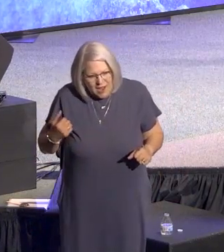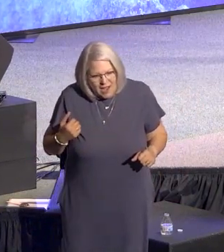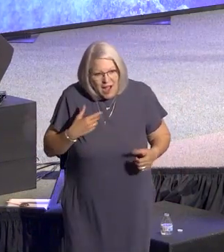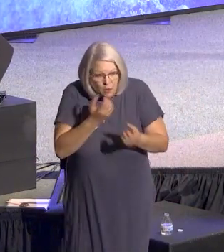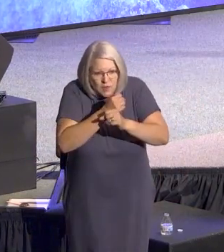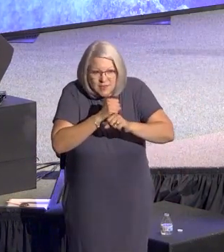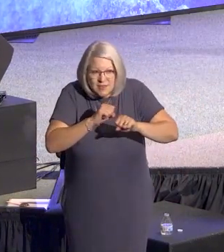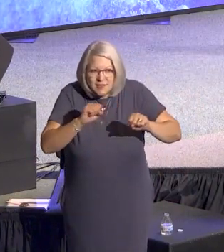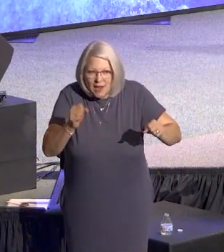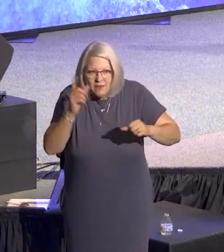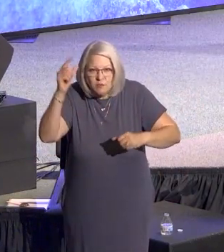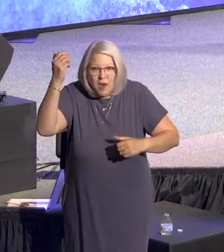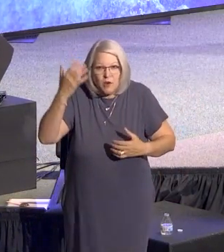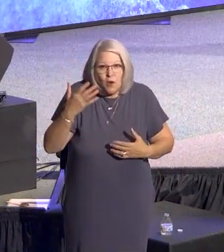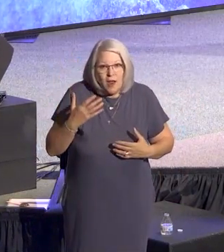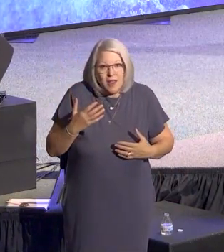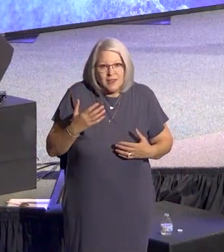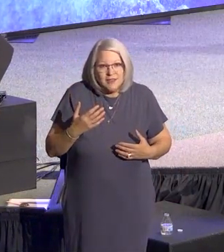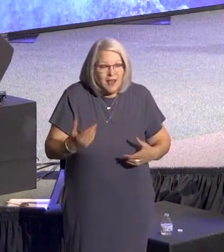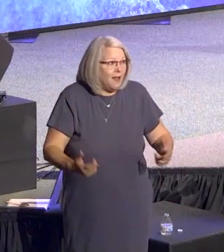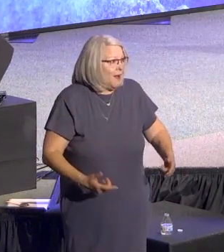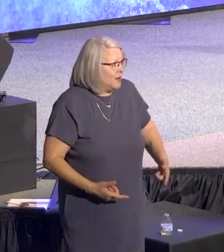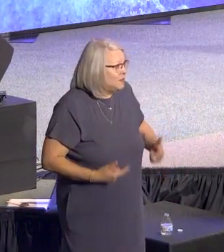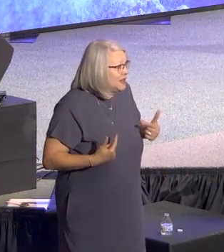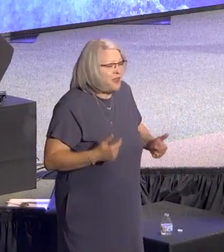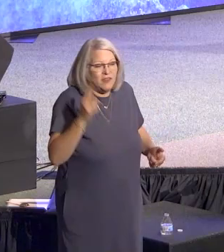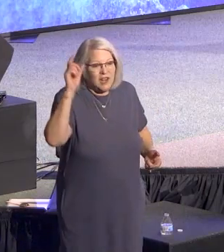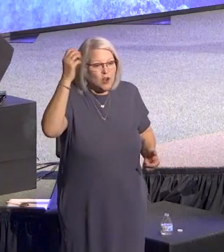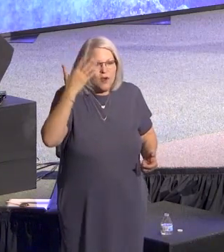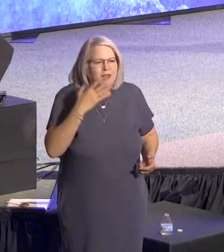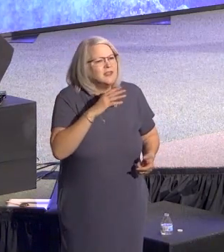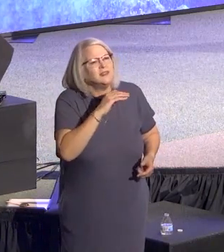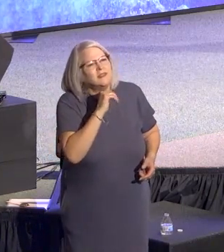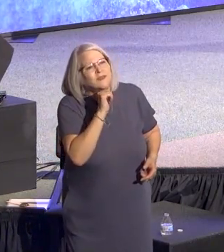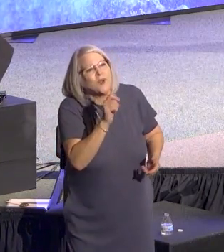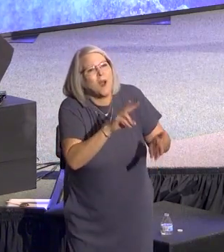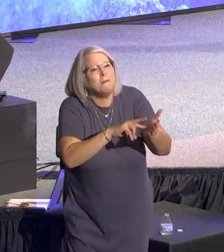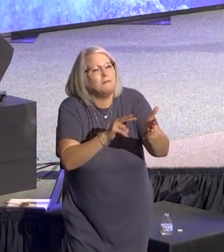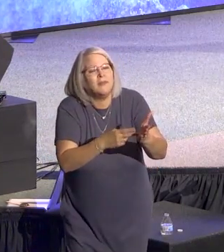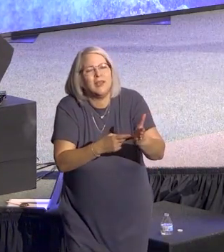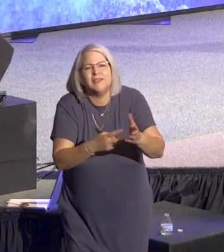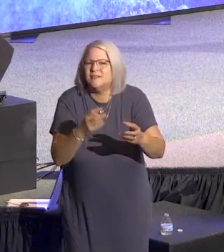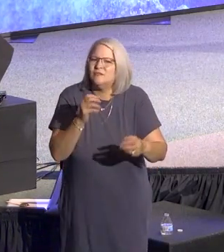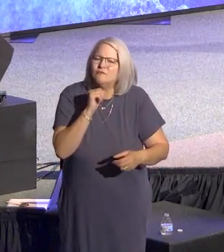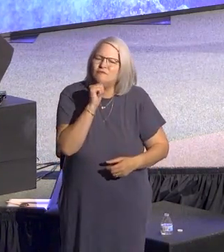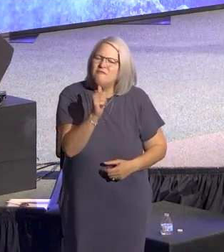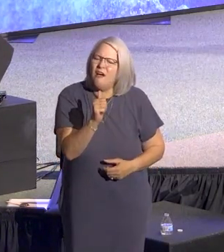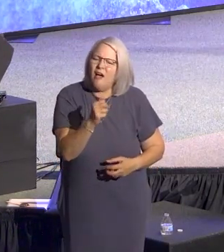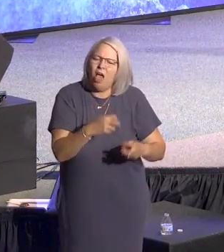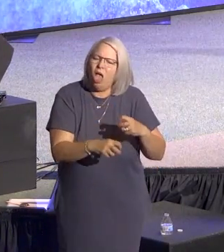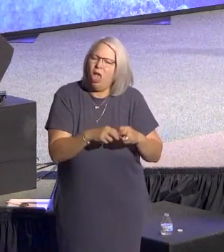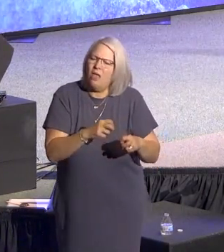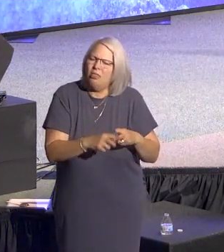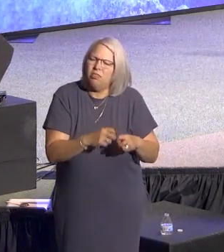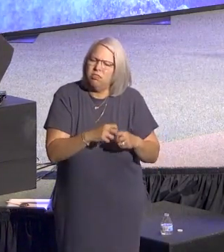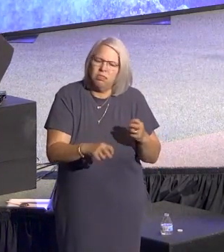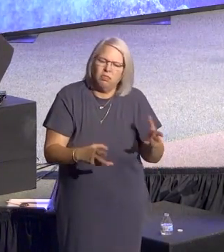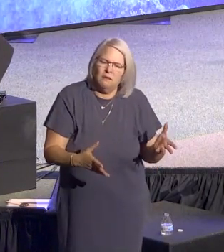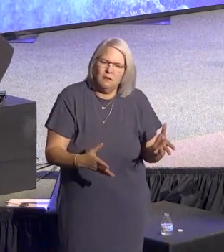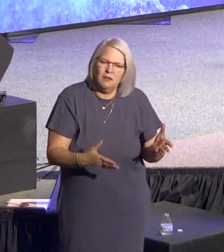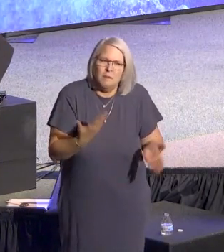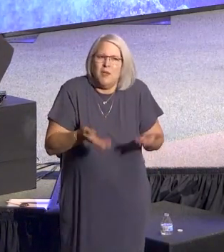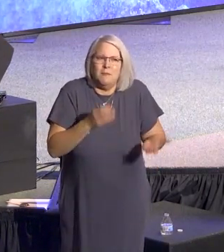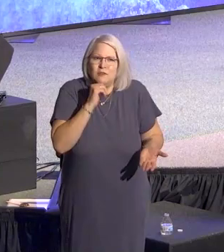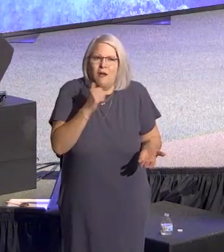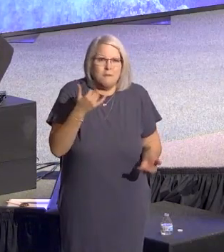by grace, I'm living in grace, it doesn't mean that there aren't going to be issues. And it might not be cell phone